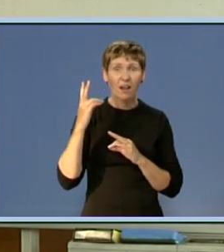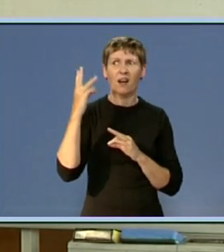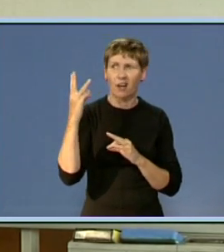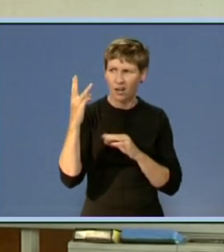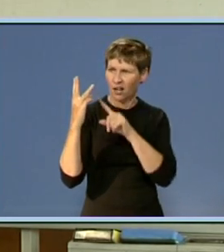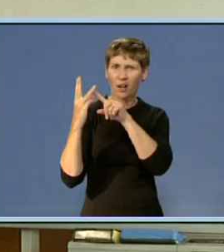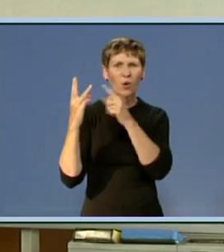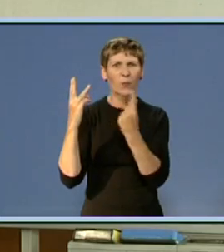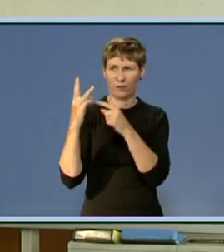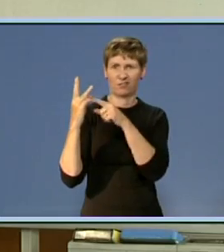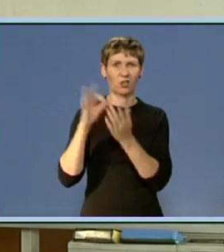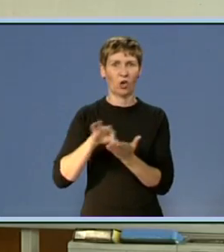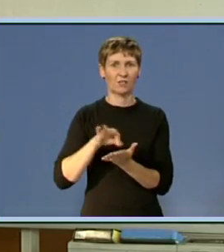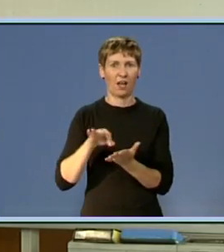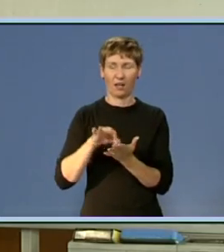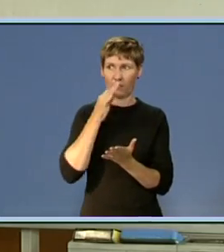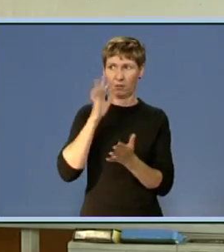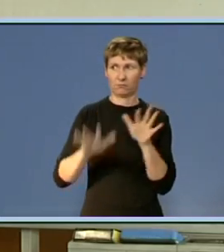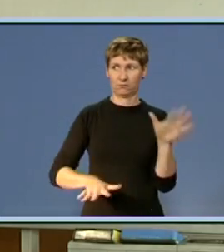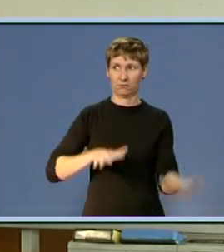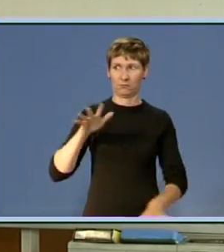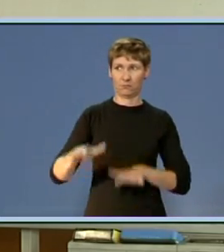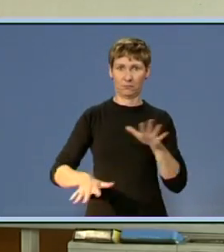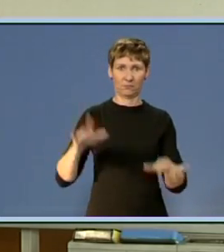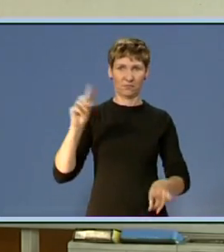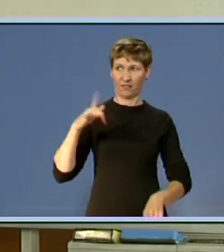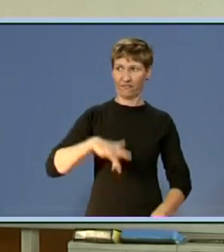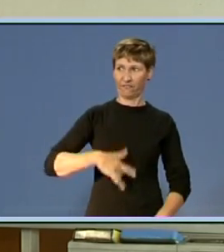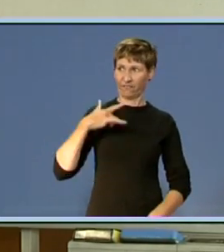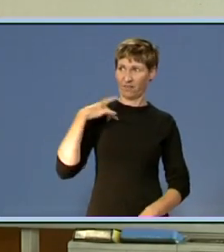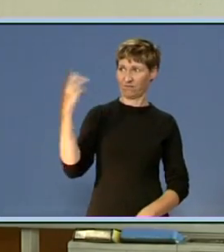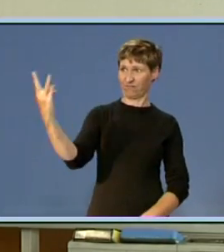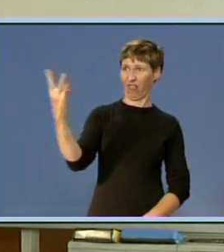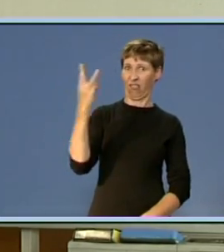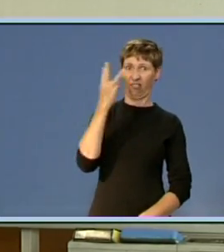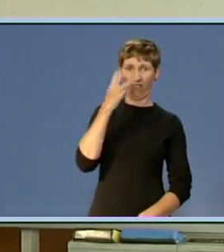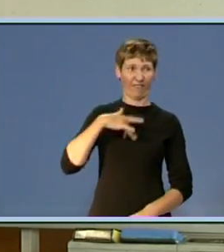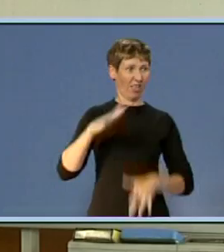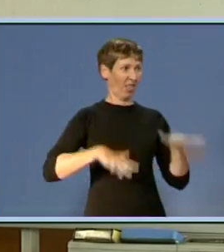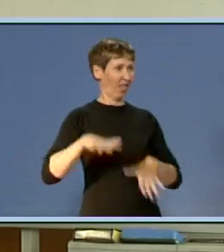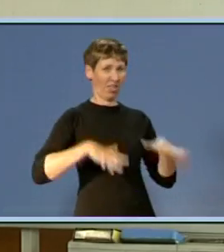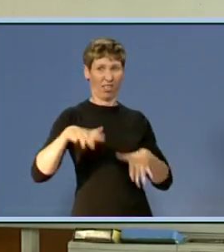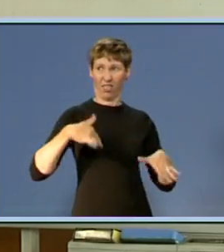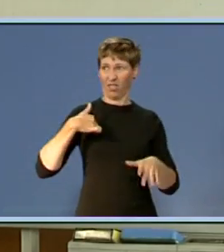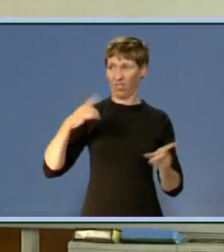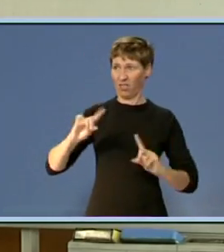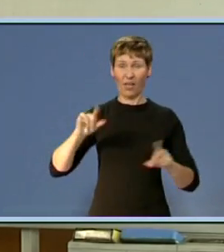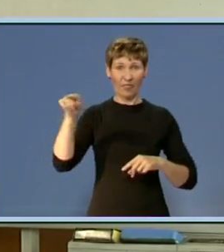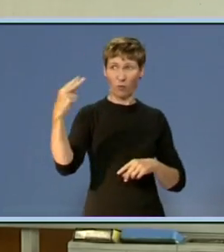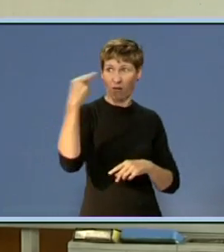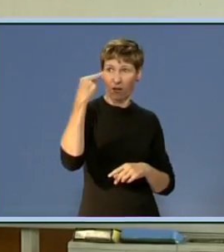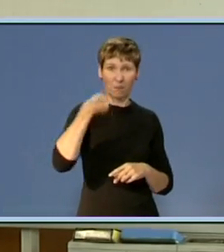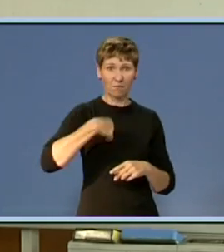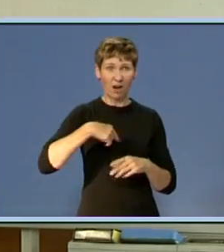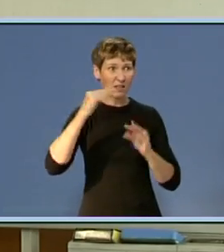didn't realise that there would be a note taker as well. So it was almost like there was this entourage of people coming in, and I was thinking, oh my